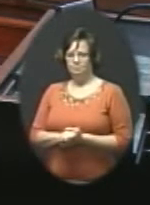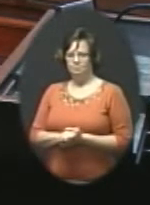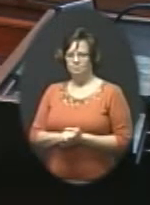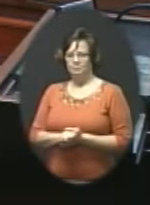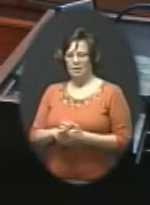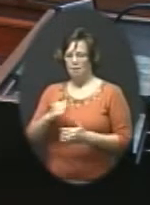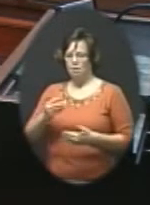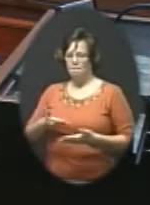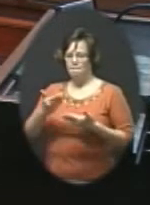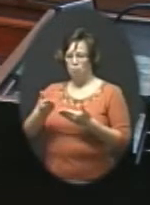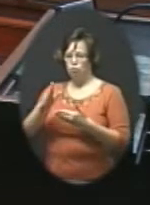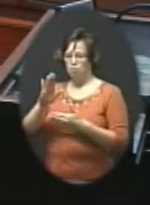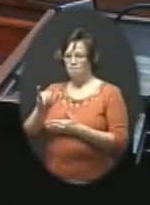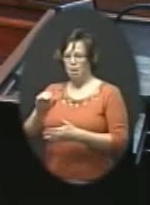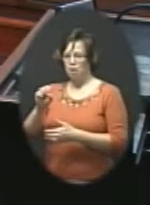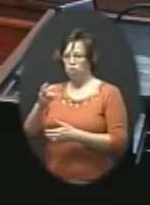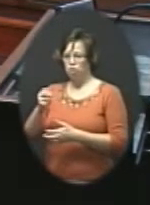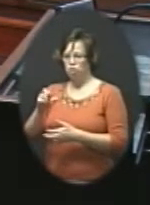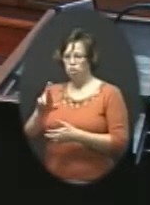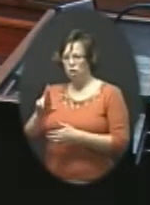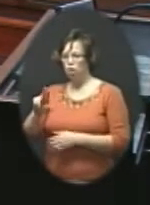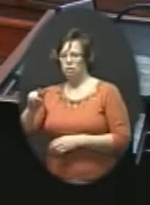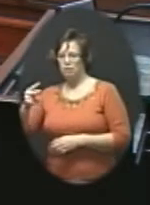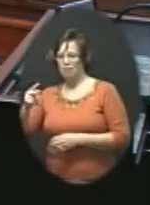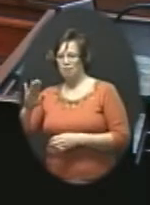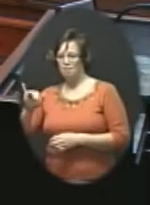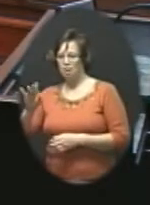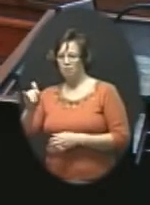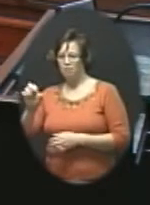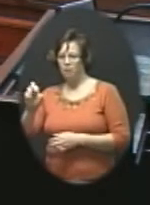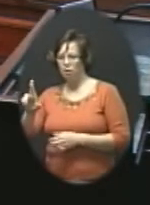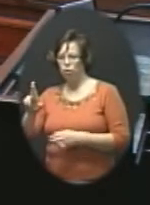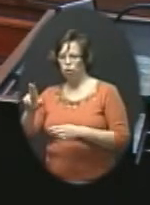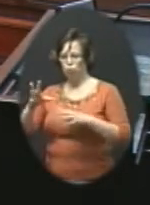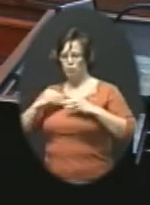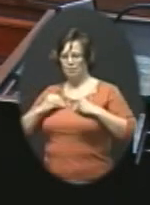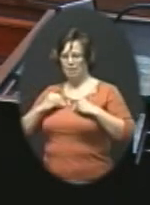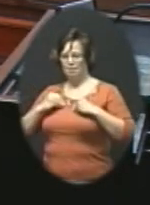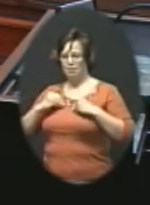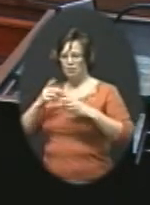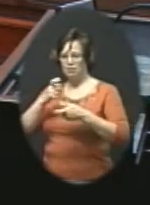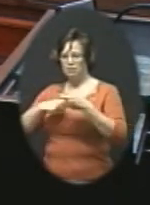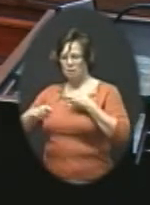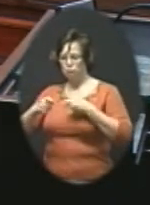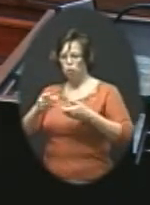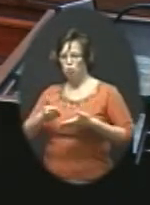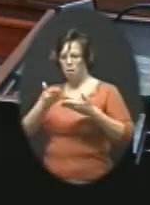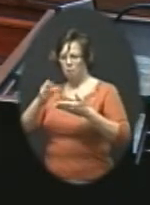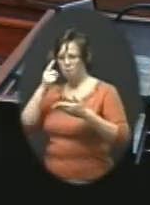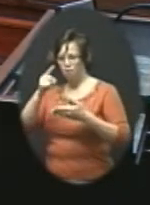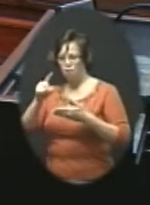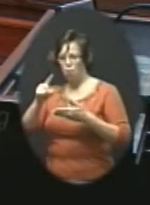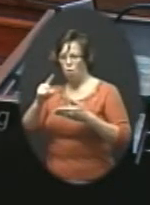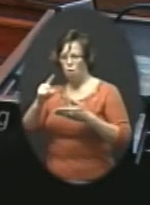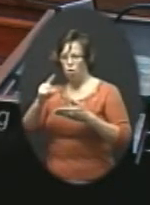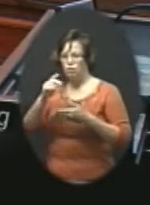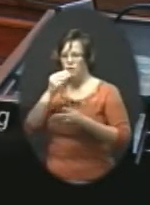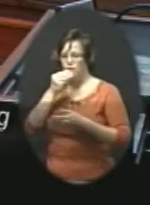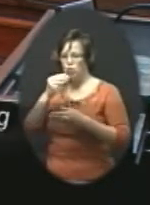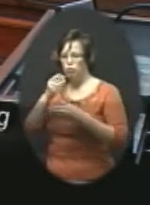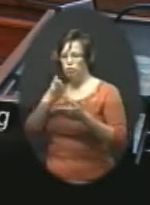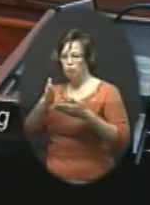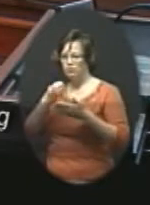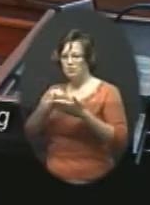I have a motion by Mr. Scheer and a second by Ms. Felter to accept the substitute recommendation for the food